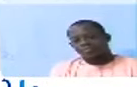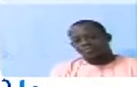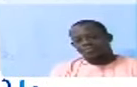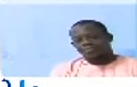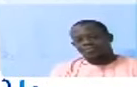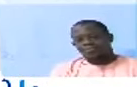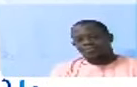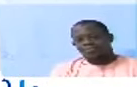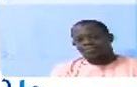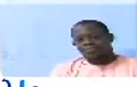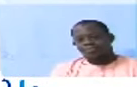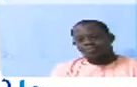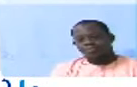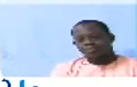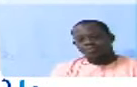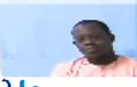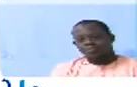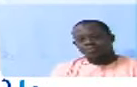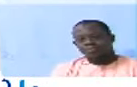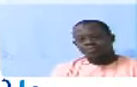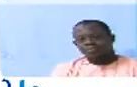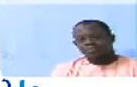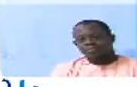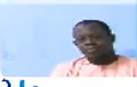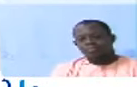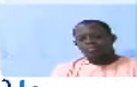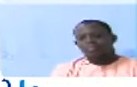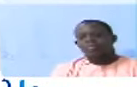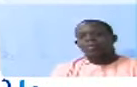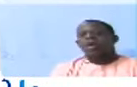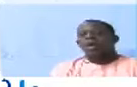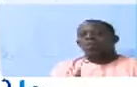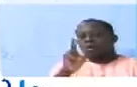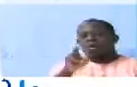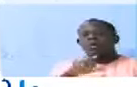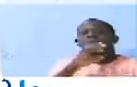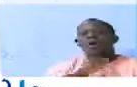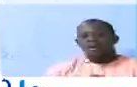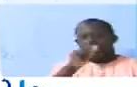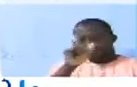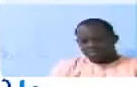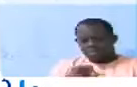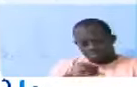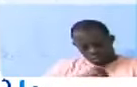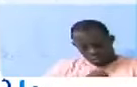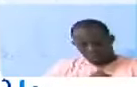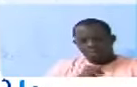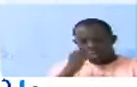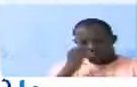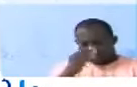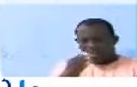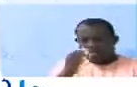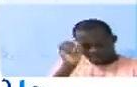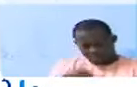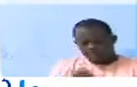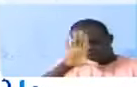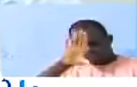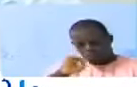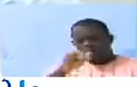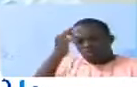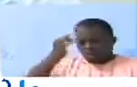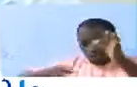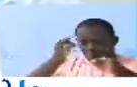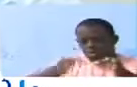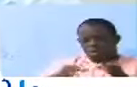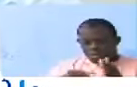Oko ay kidio tale pour abena kidio kala. Well, he was the man who said he is going to do our trial.